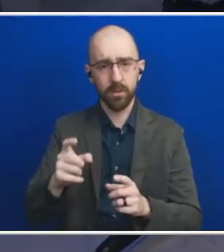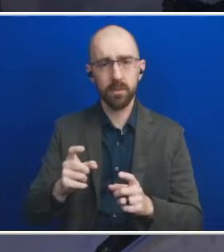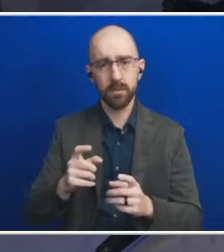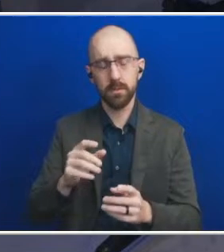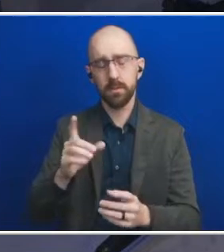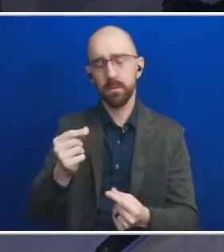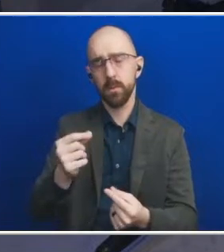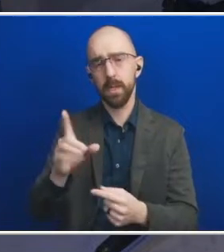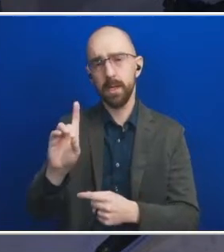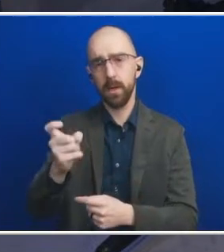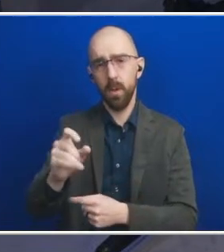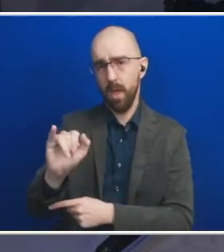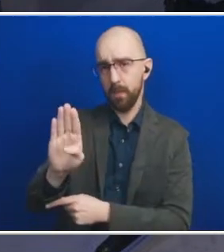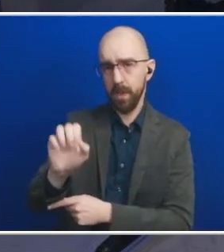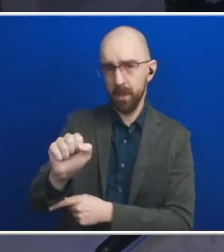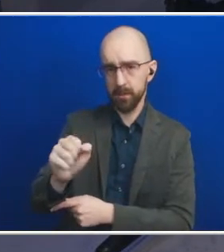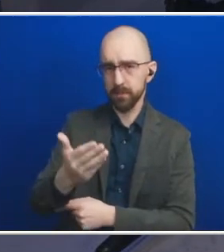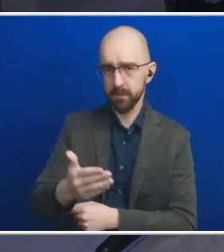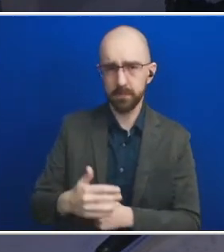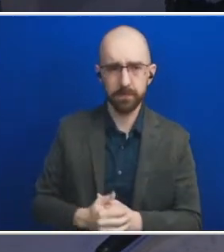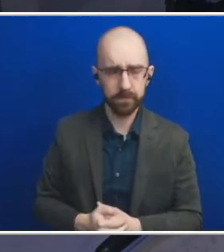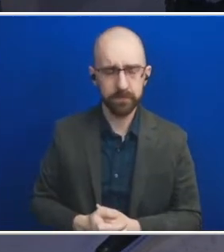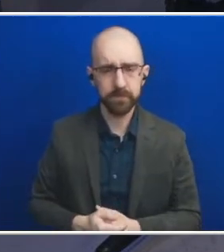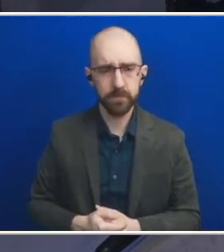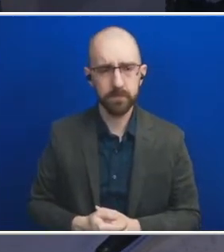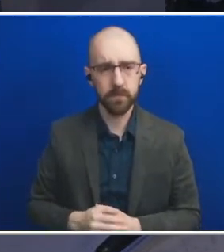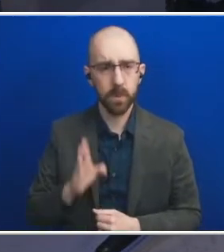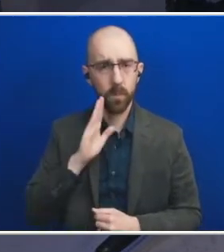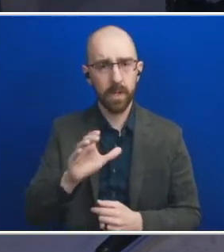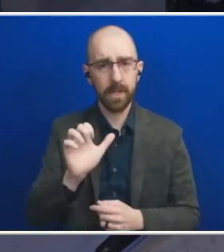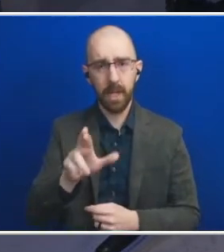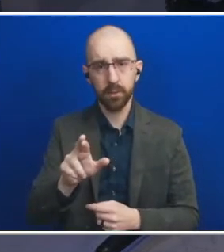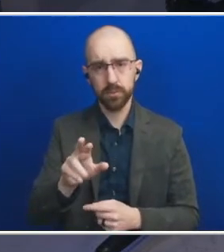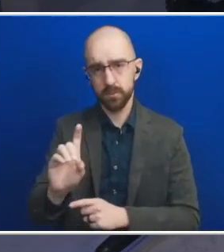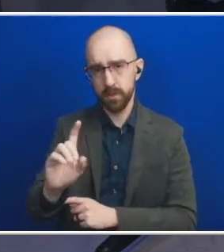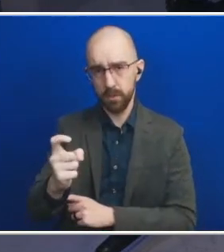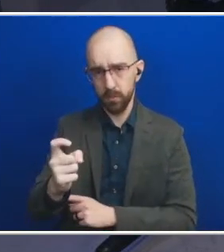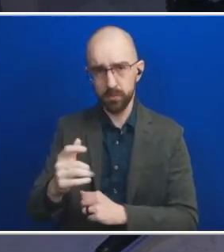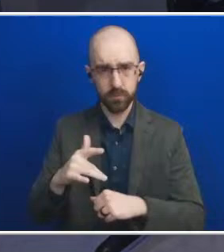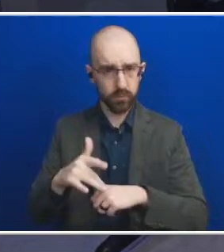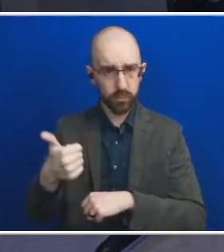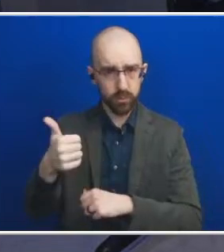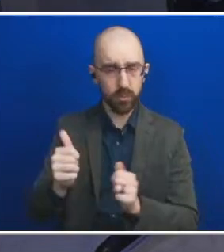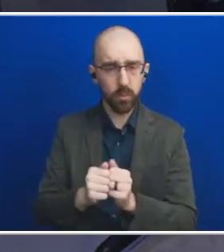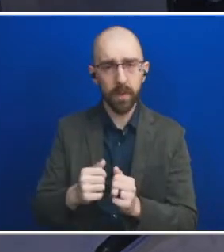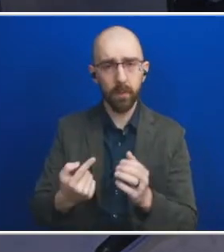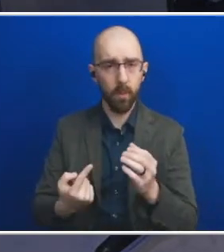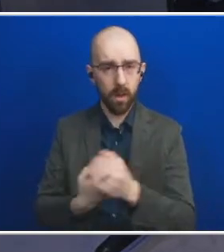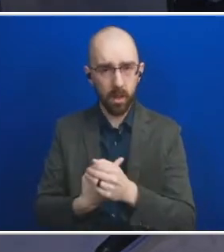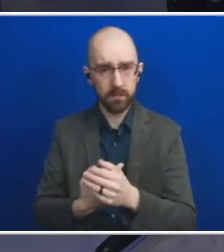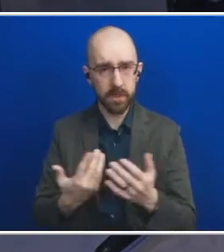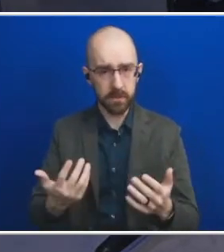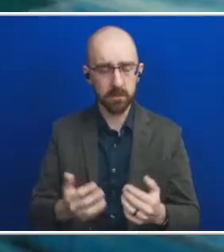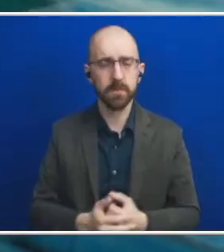IBS? Would his cancer have been diagnosed earlier with a colonoscopy?